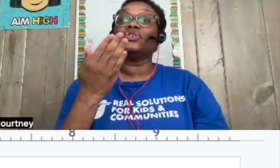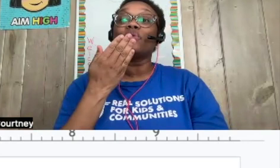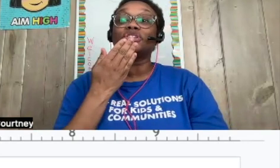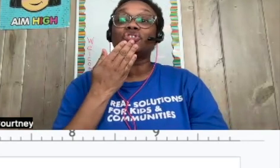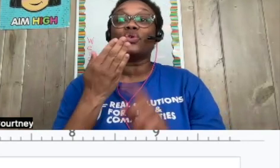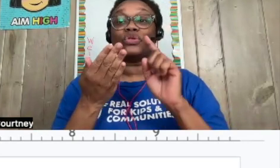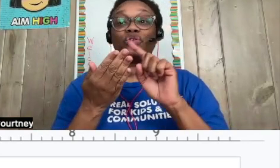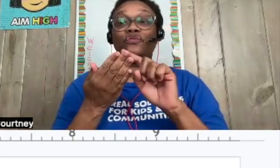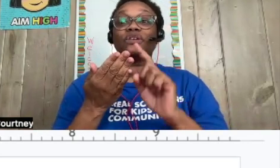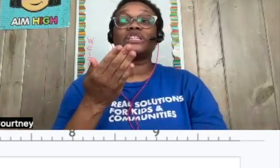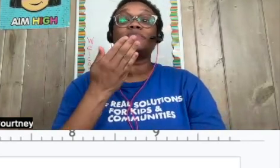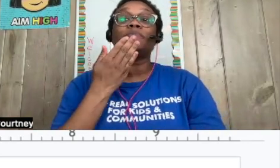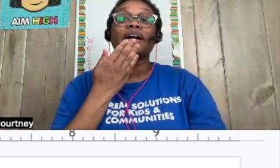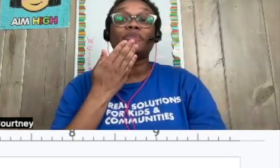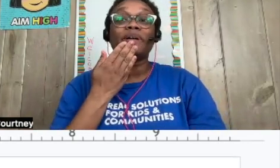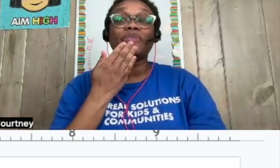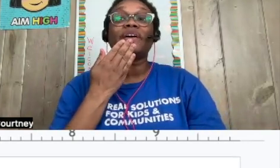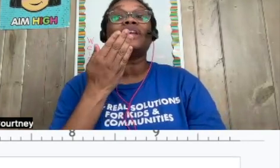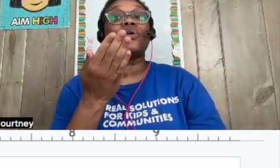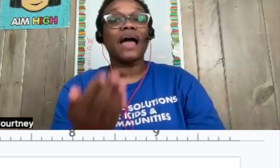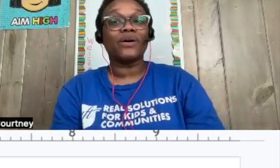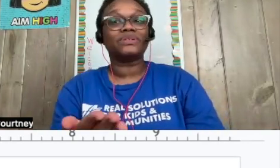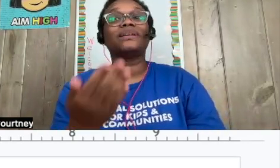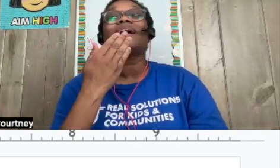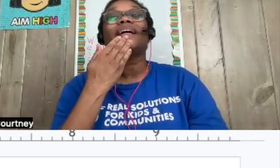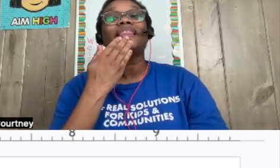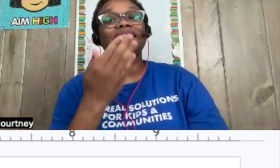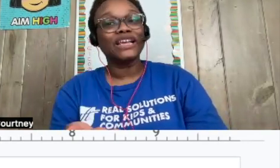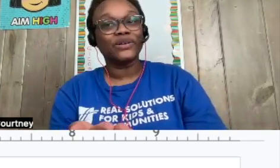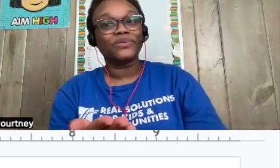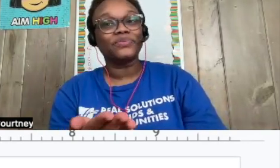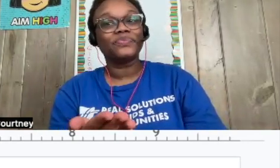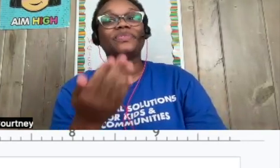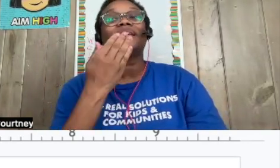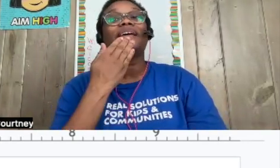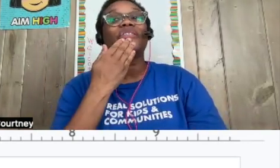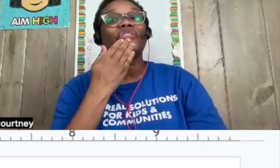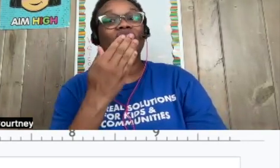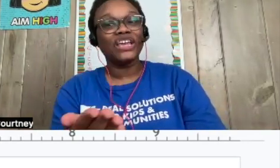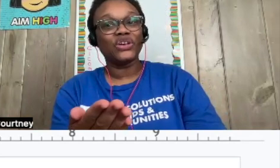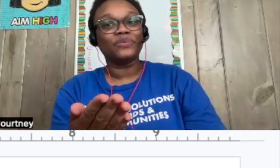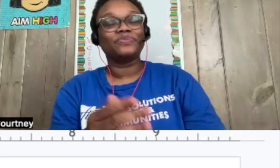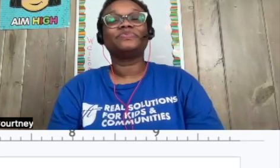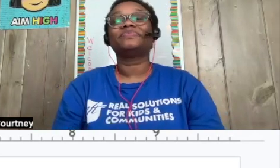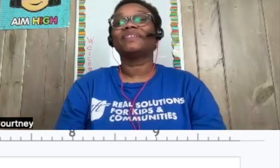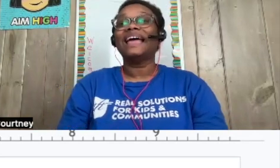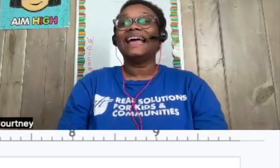you. You're going to start with your fingertips by your mouth and go out. Thank you. Thank